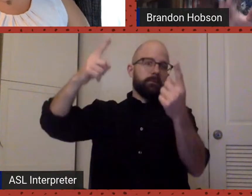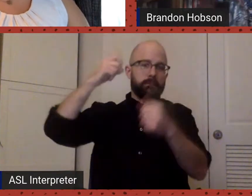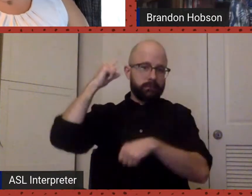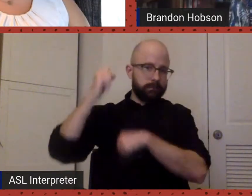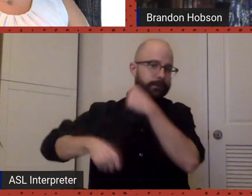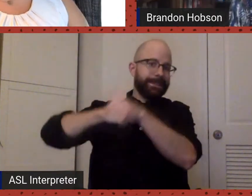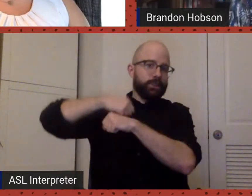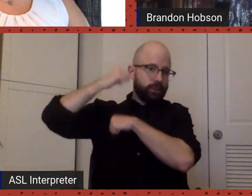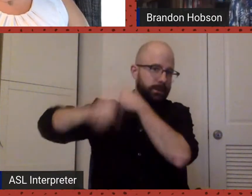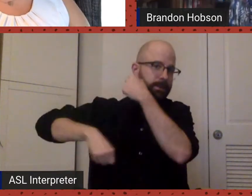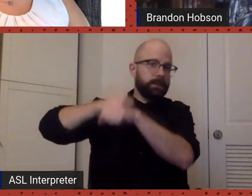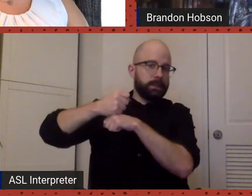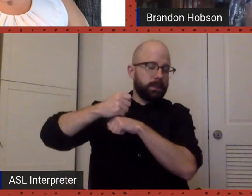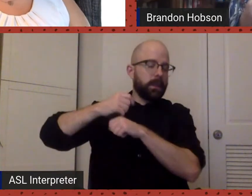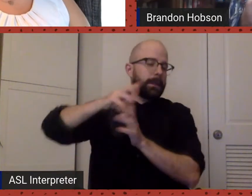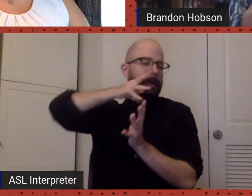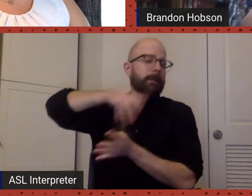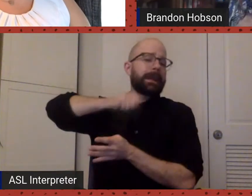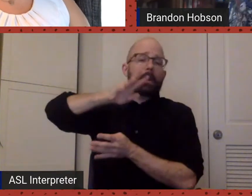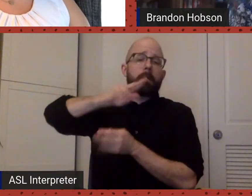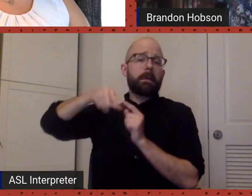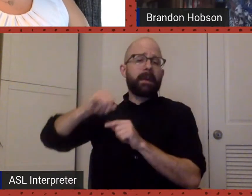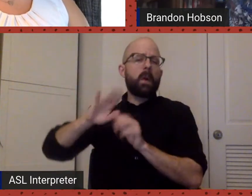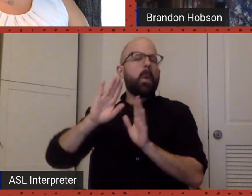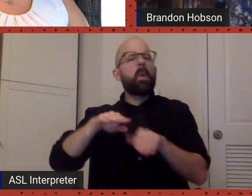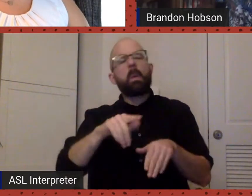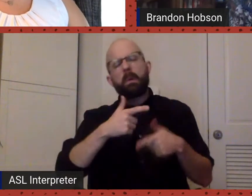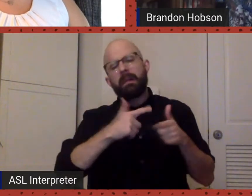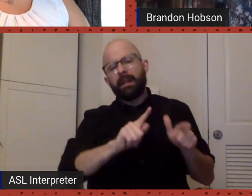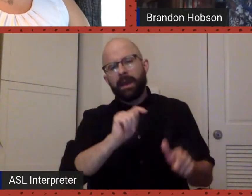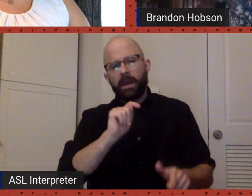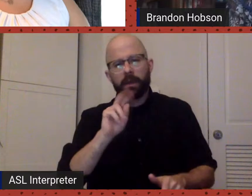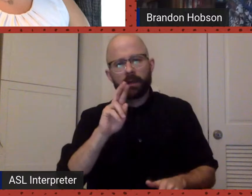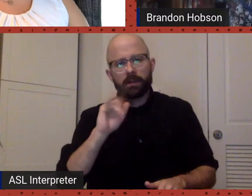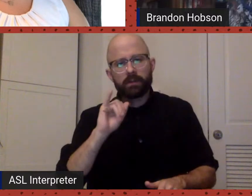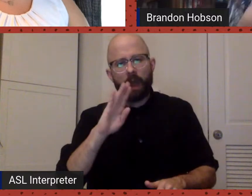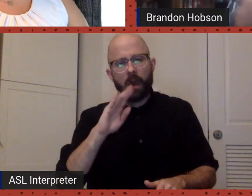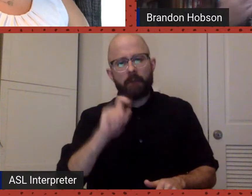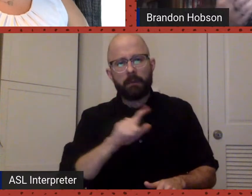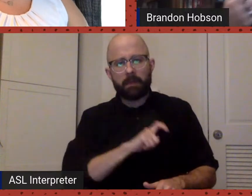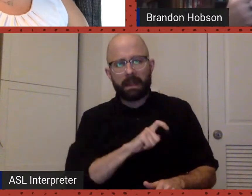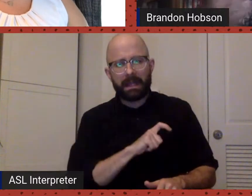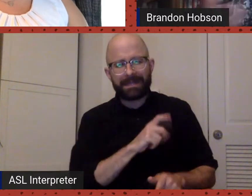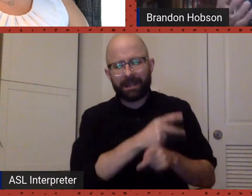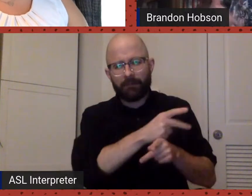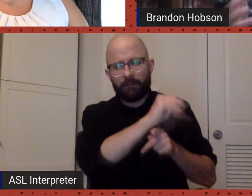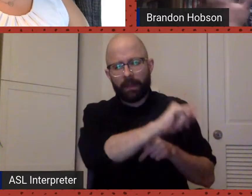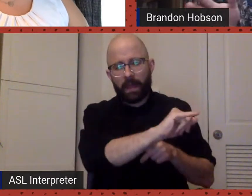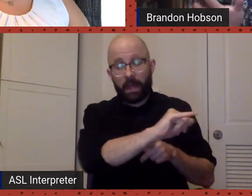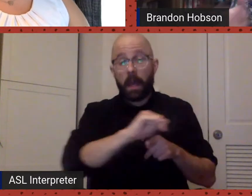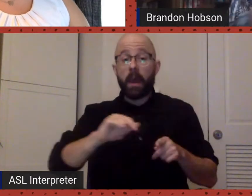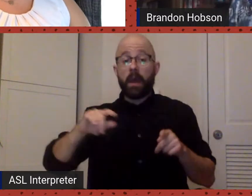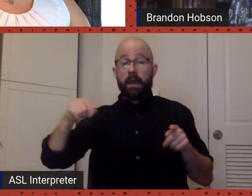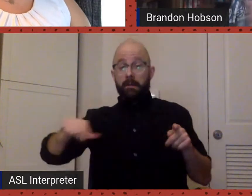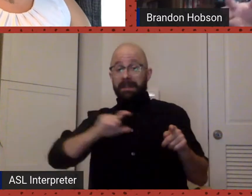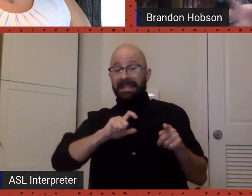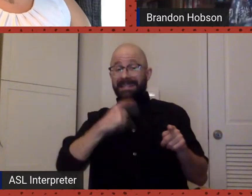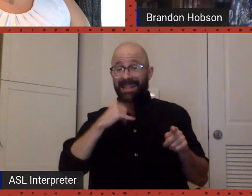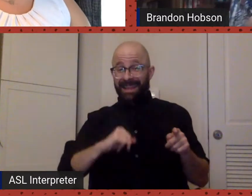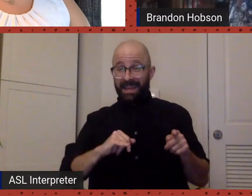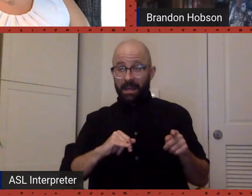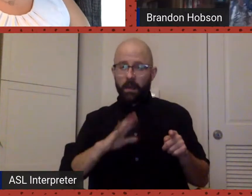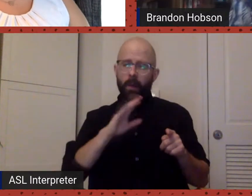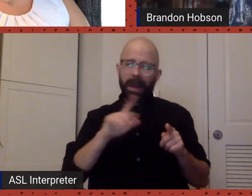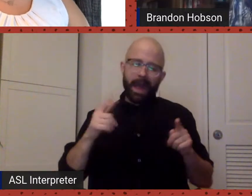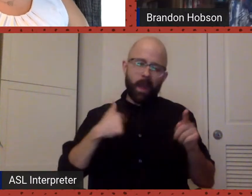years, right? We're not going to talk about that, or we're going to let the tribal police take care of this, right? The police are saying this. Well, we're going to